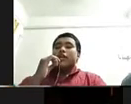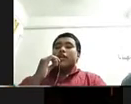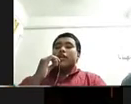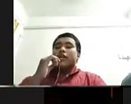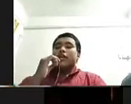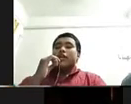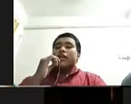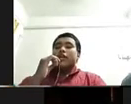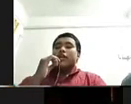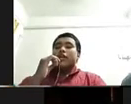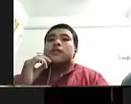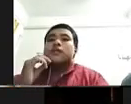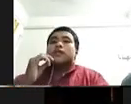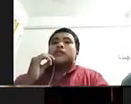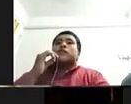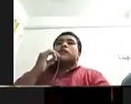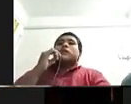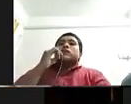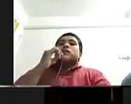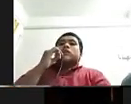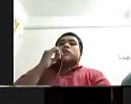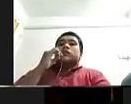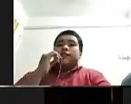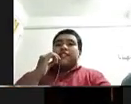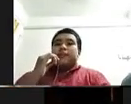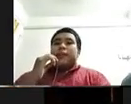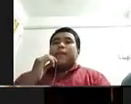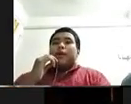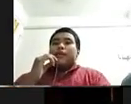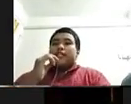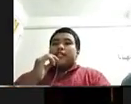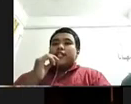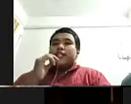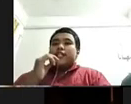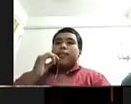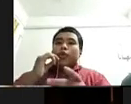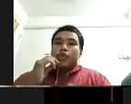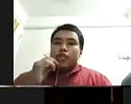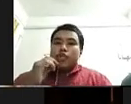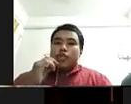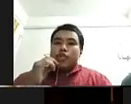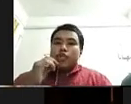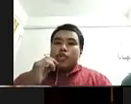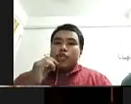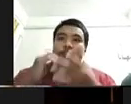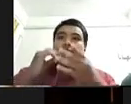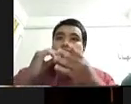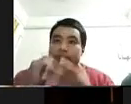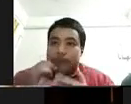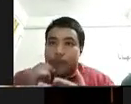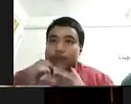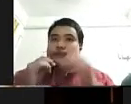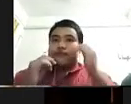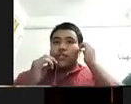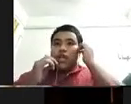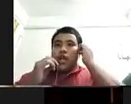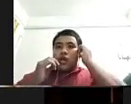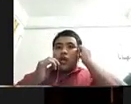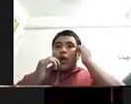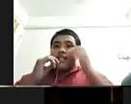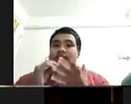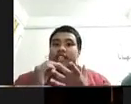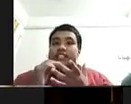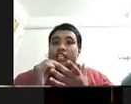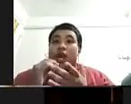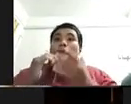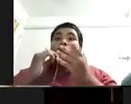first main point. The first main point is produce safe food.